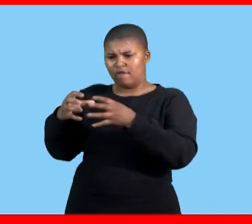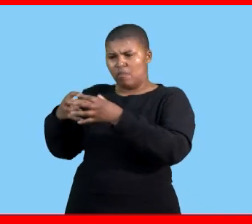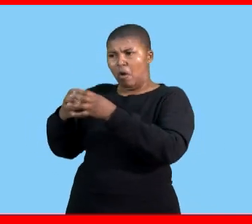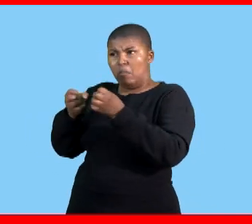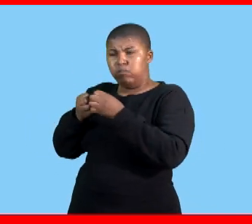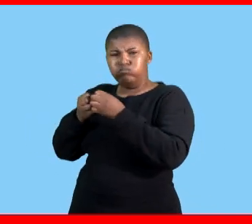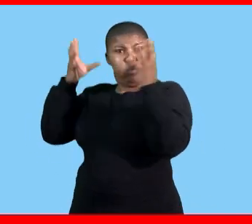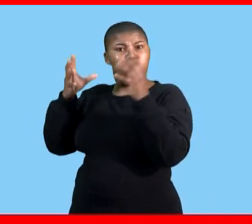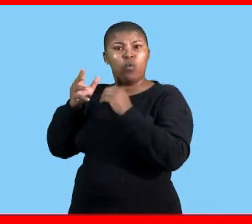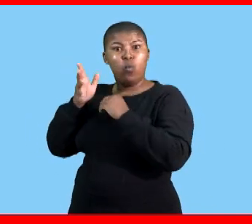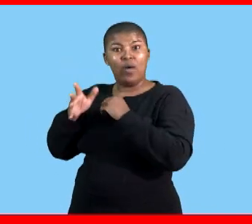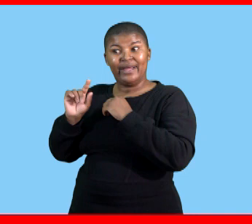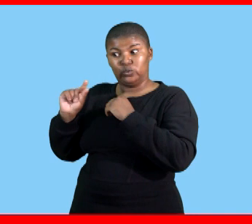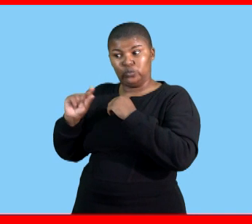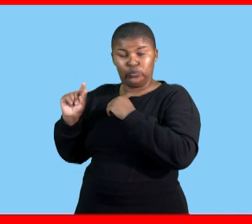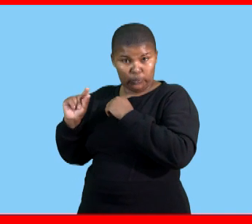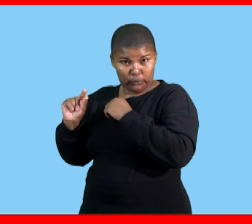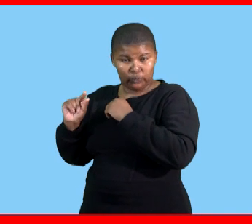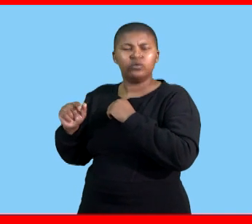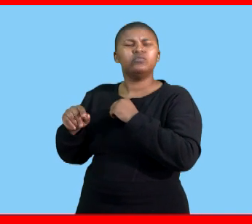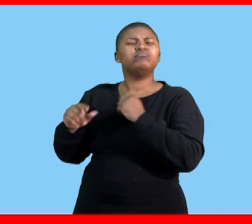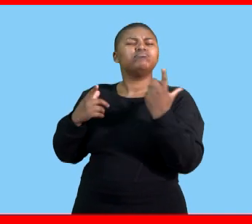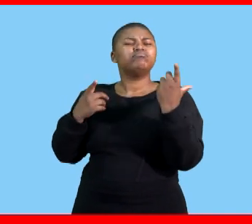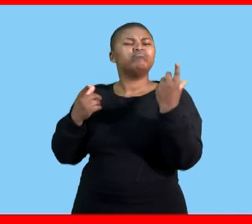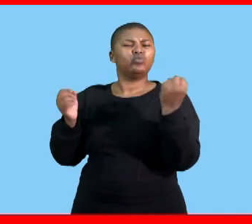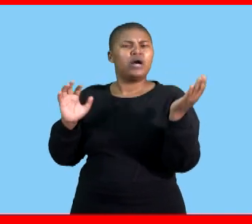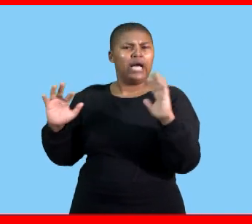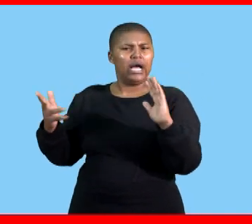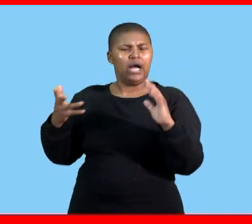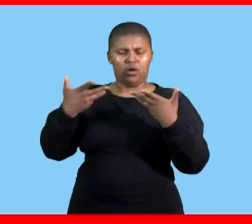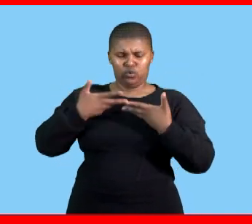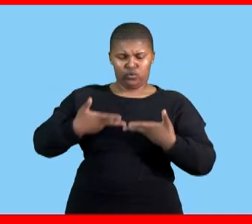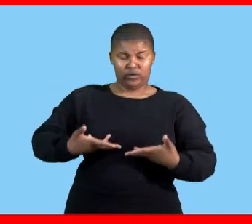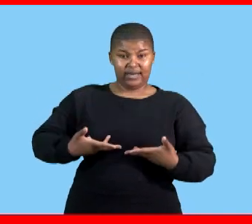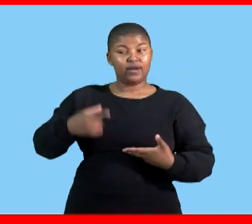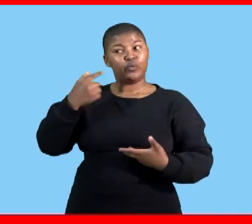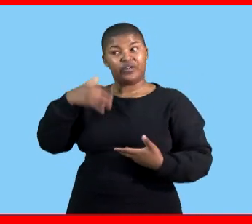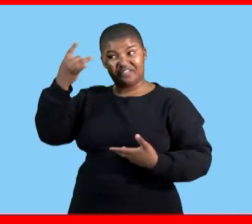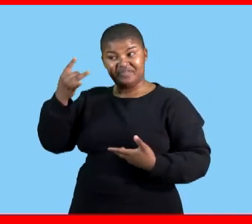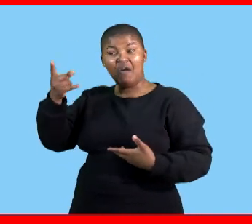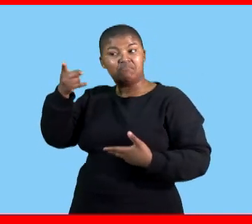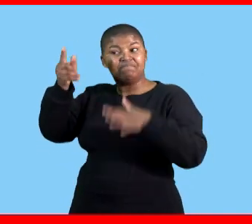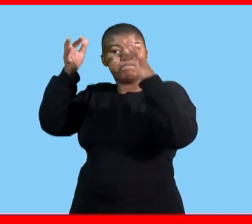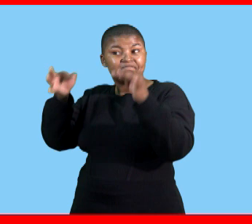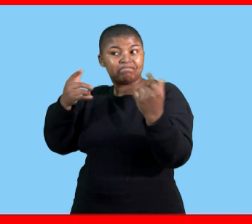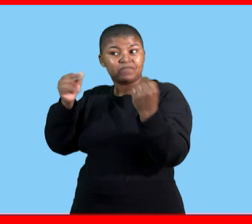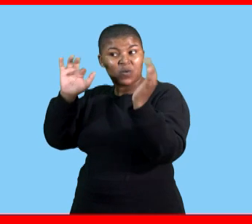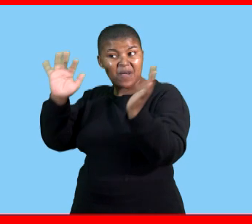how would you handle that situation in a calm manner? I will leave that for you to decide.